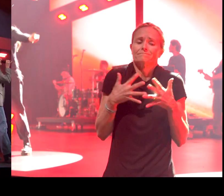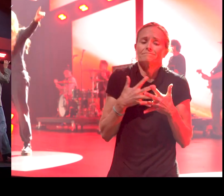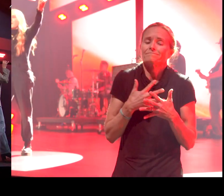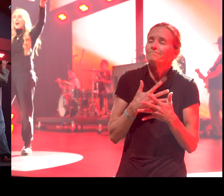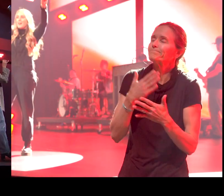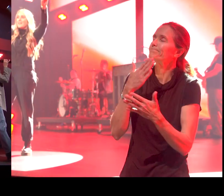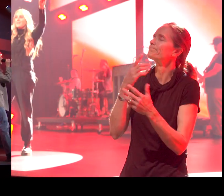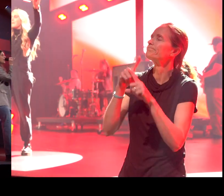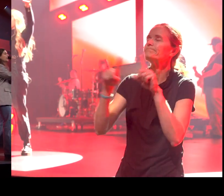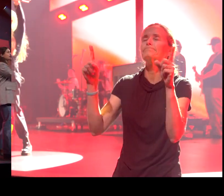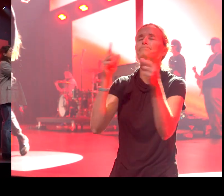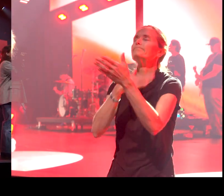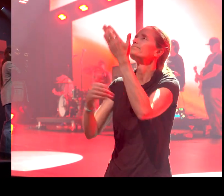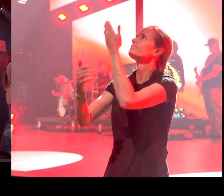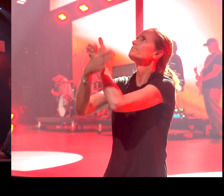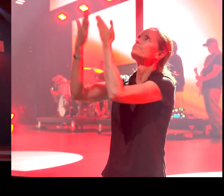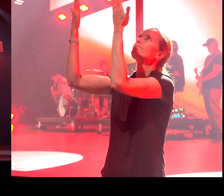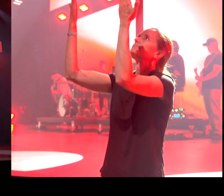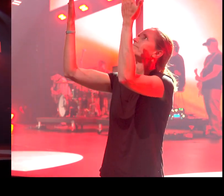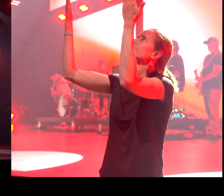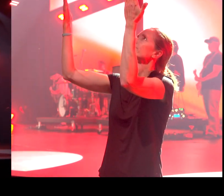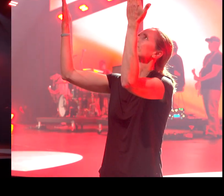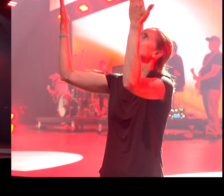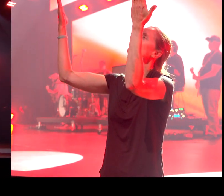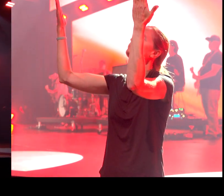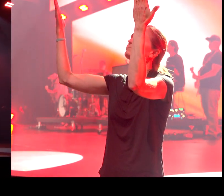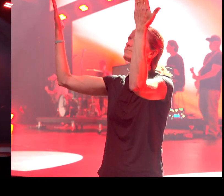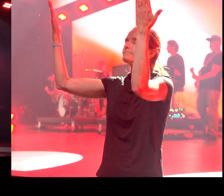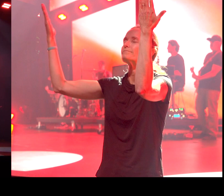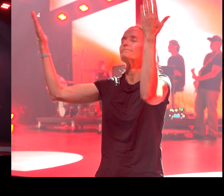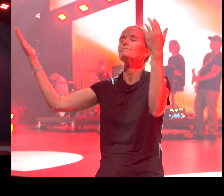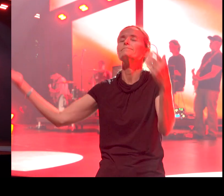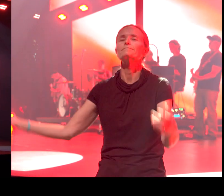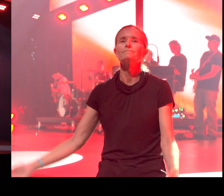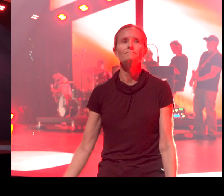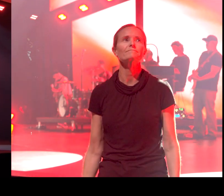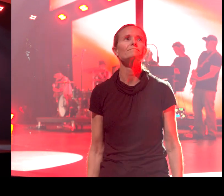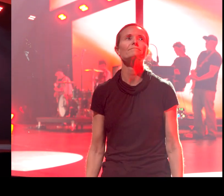And I might be shaken, but I lift my